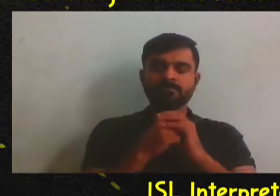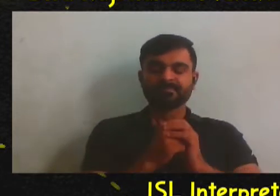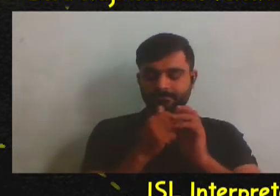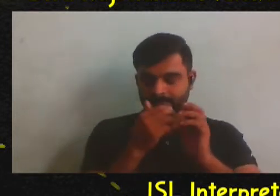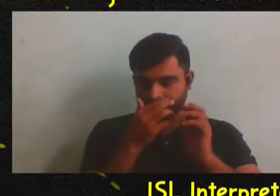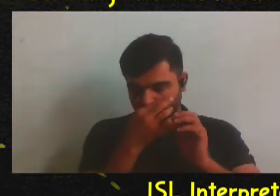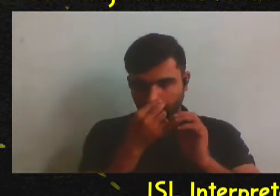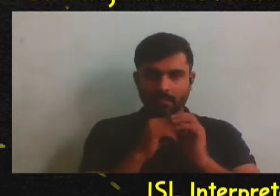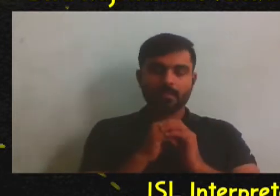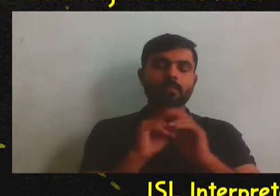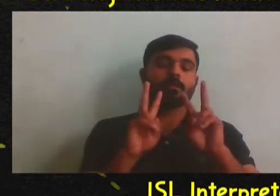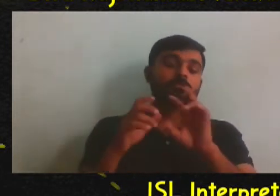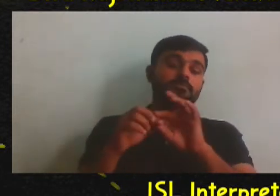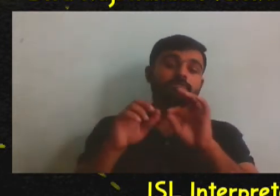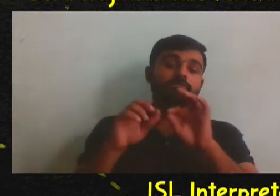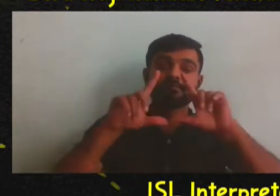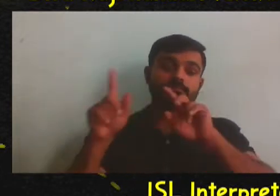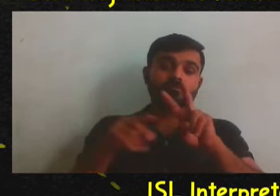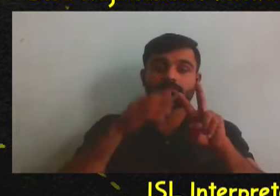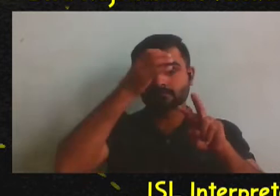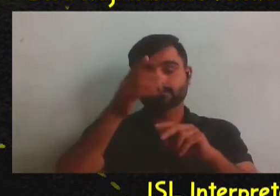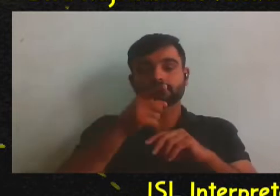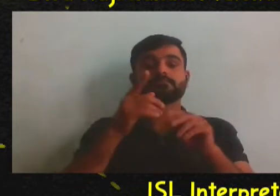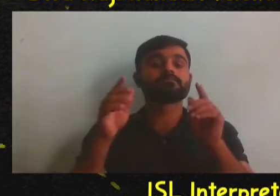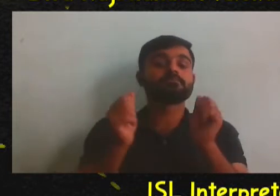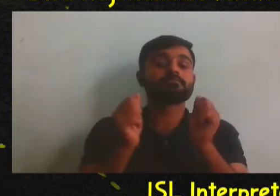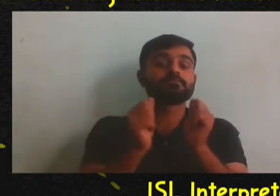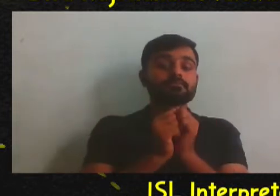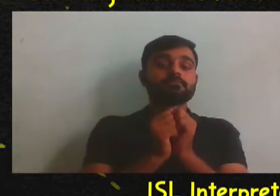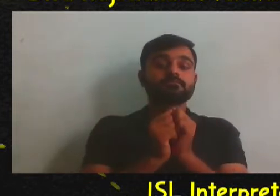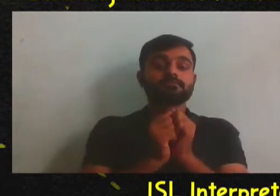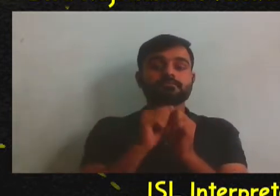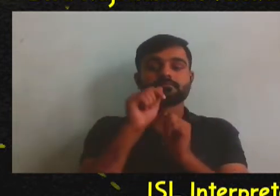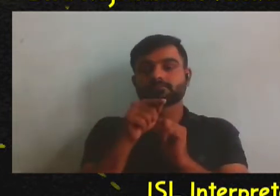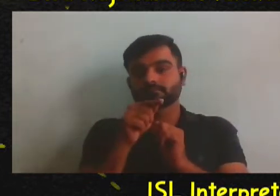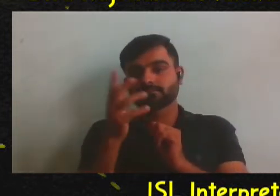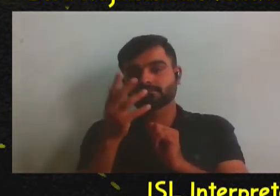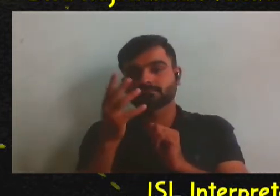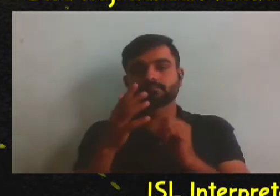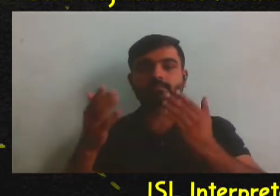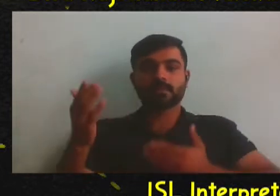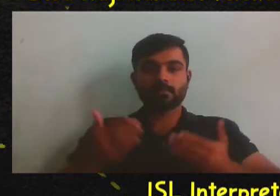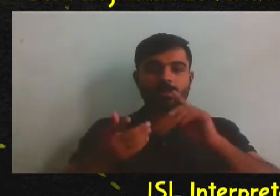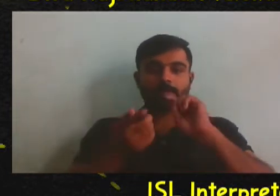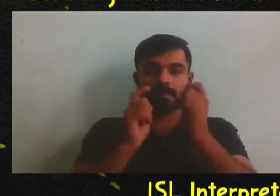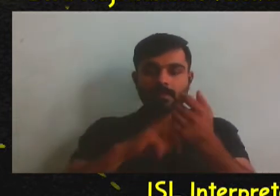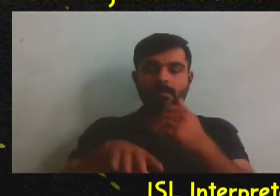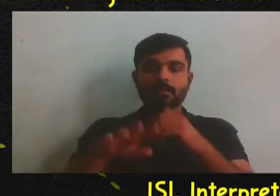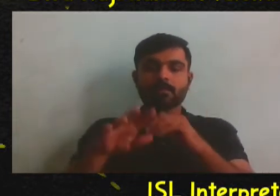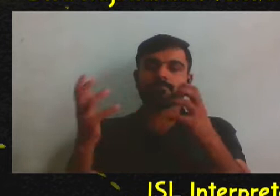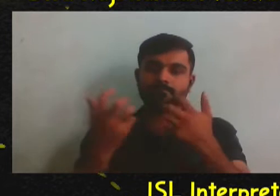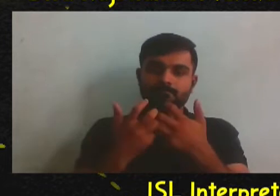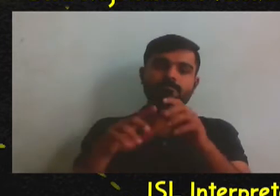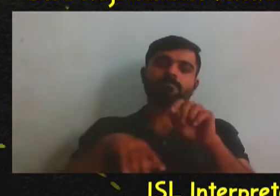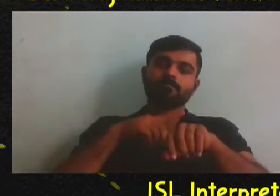the curriculum may just be about consent, but just in terms of behavior change, and that digital interventions is absolutely